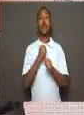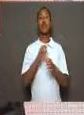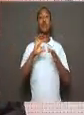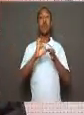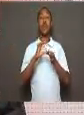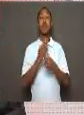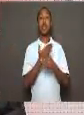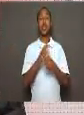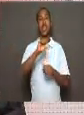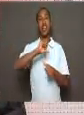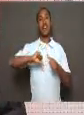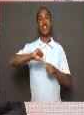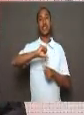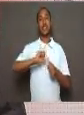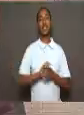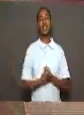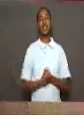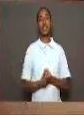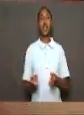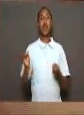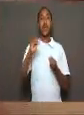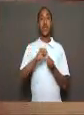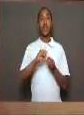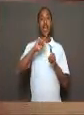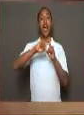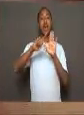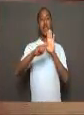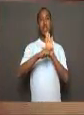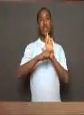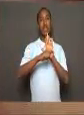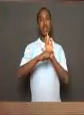bonds between atoms, including ionic,